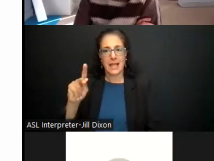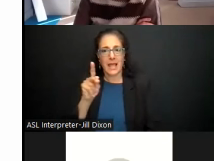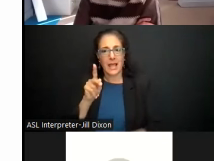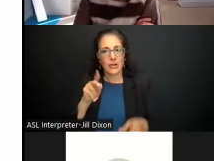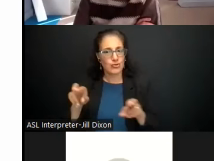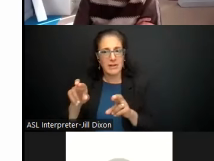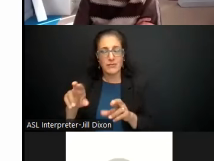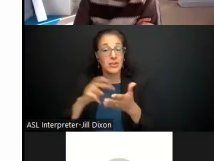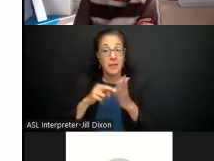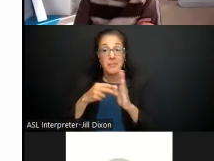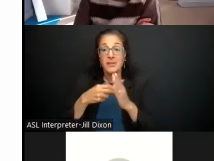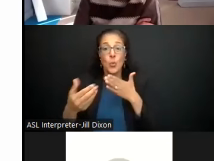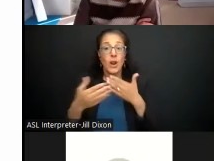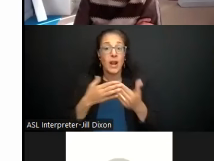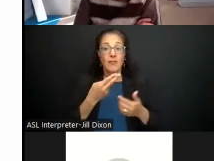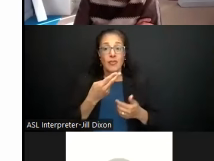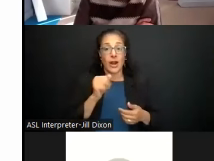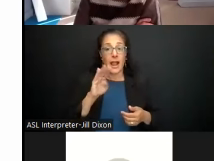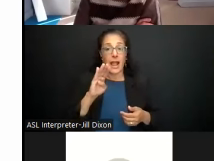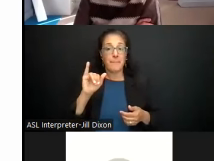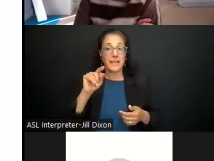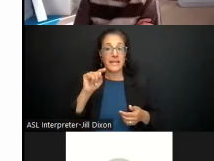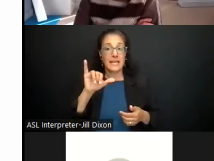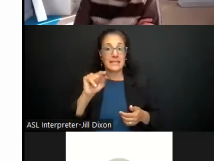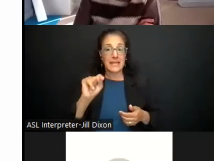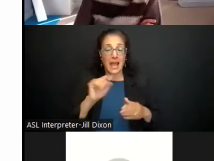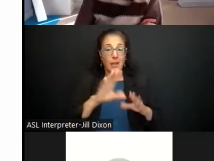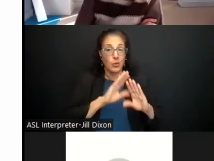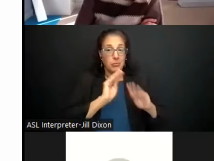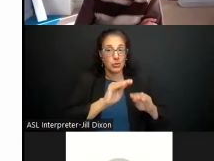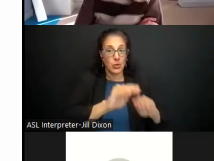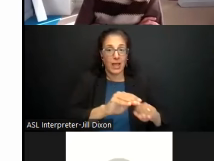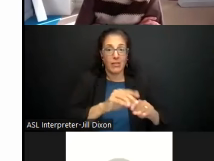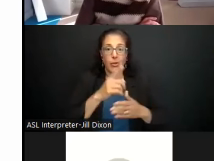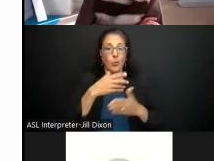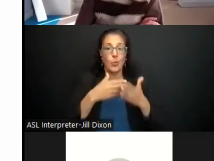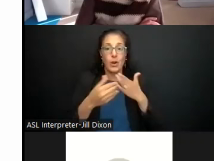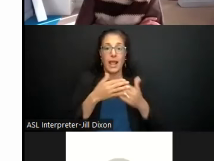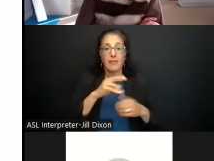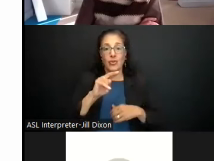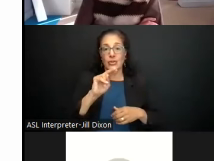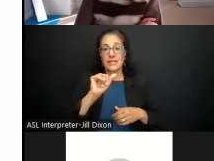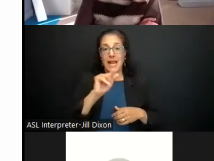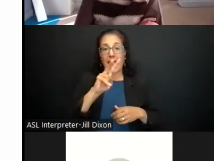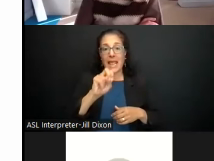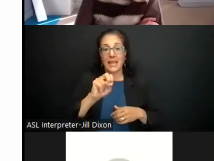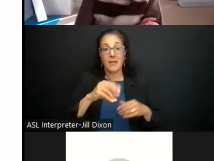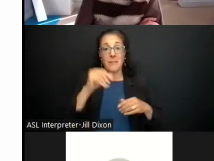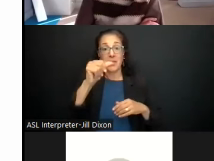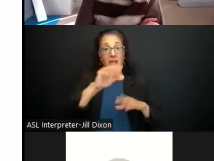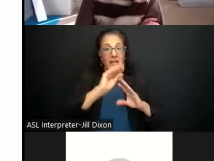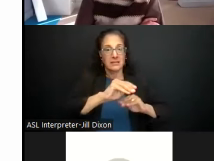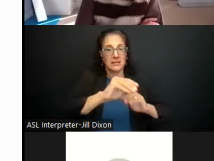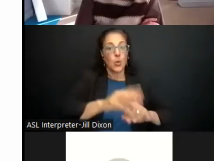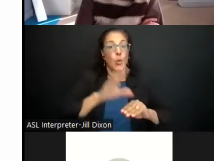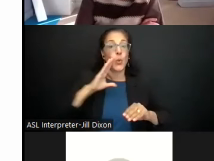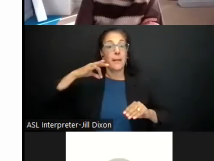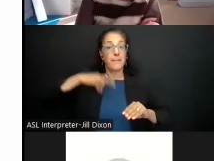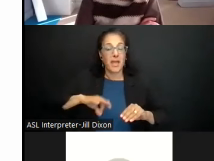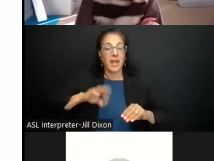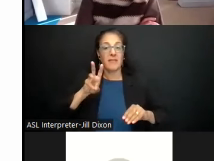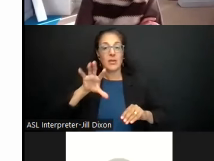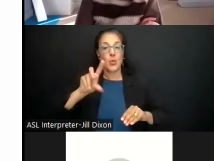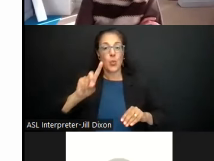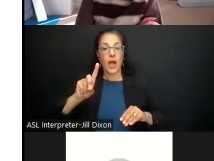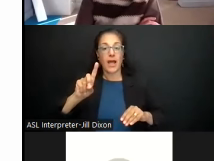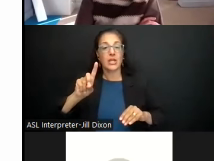whatever habitat we put together, whatever native plantings we can install, they will benefit wildlife to be able to move through our